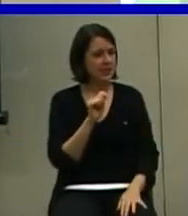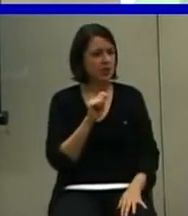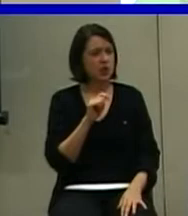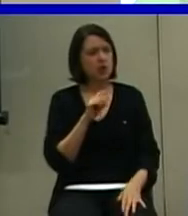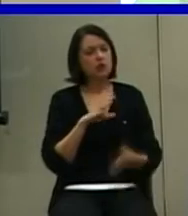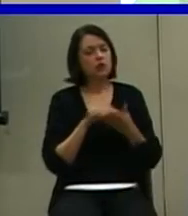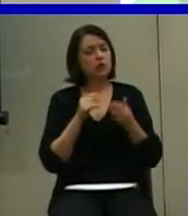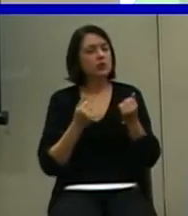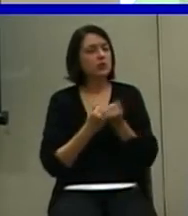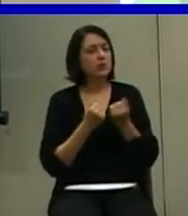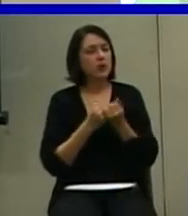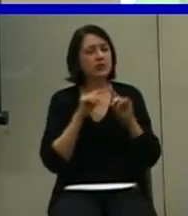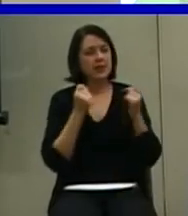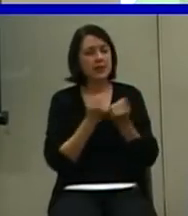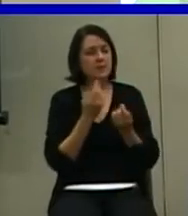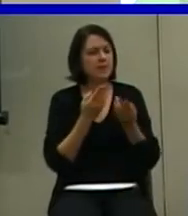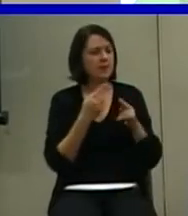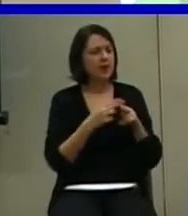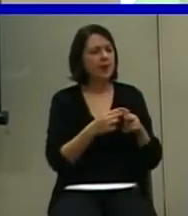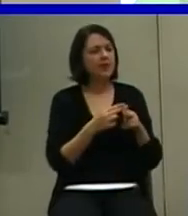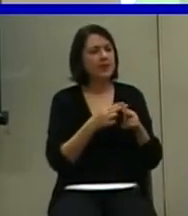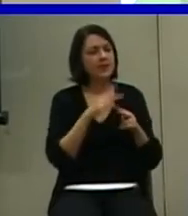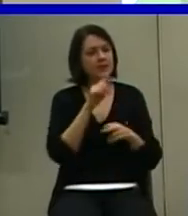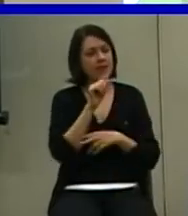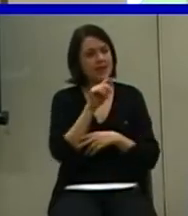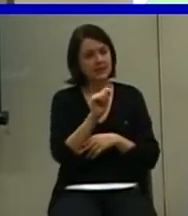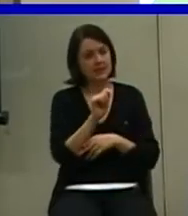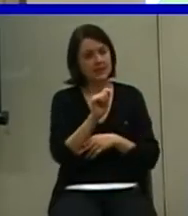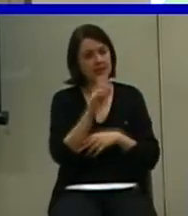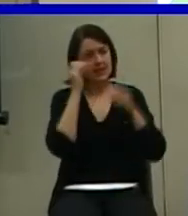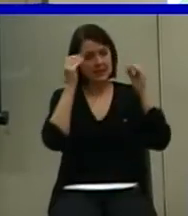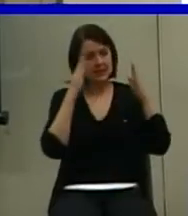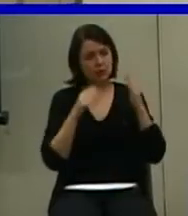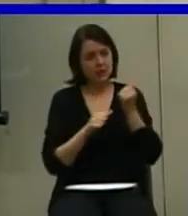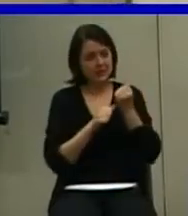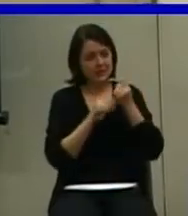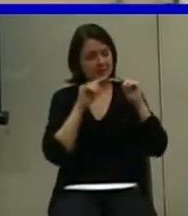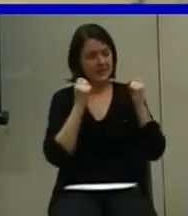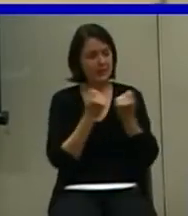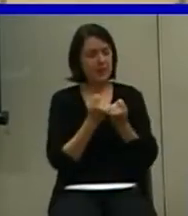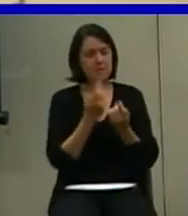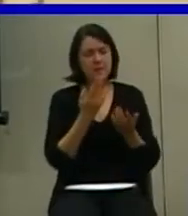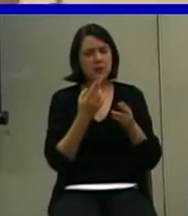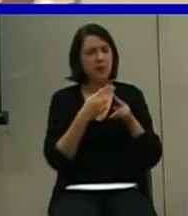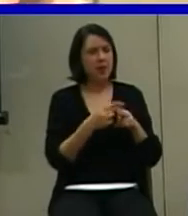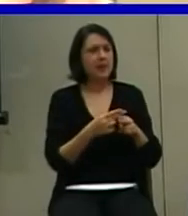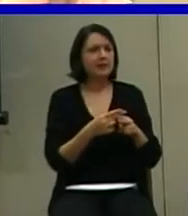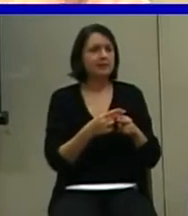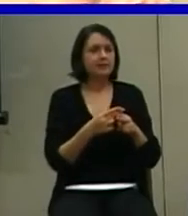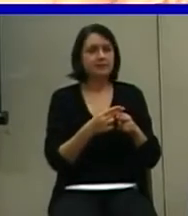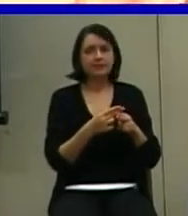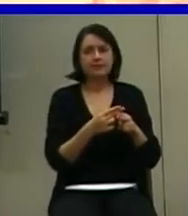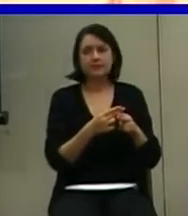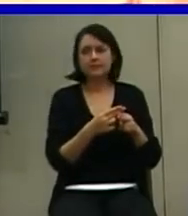Support Team. Or maybe you call it the TAT, Teacher Assistance Team. Or maybe you call it the